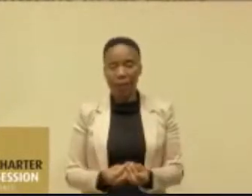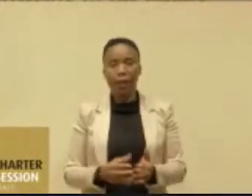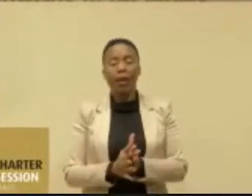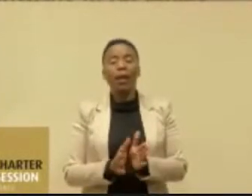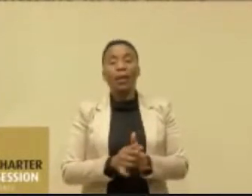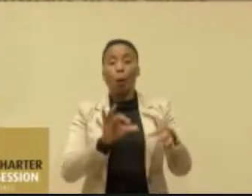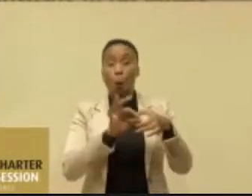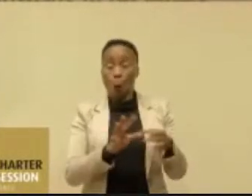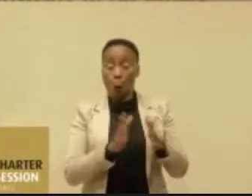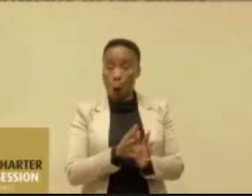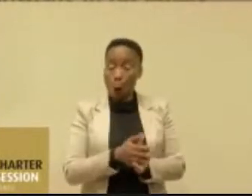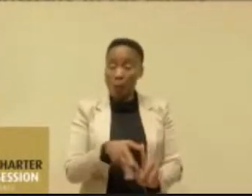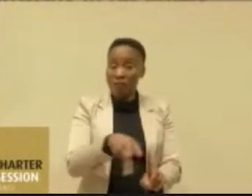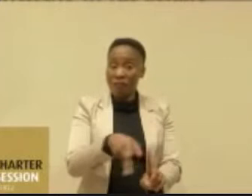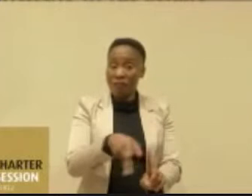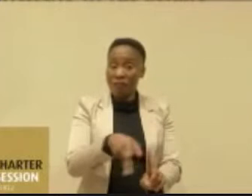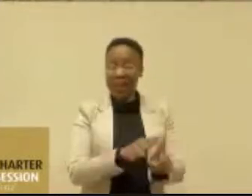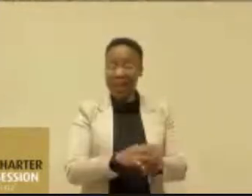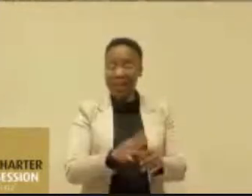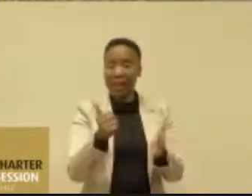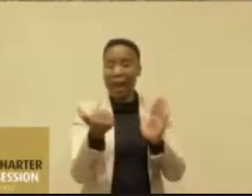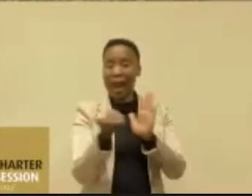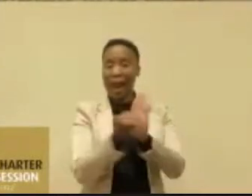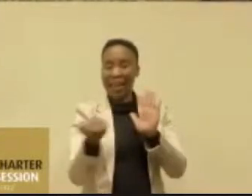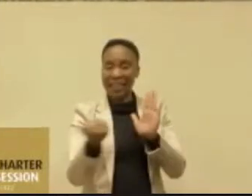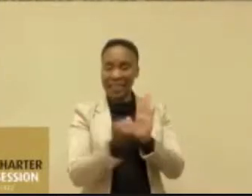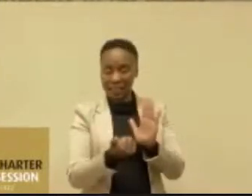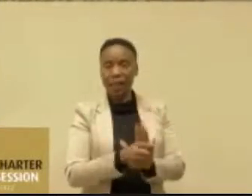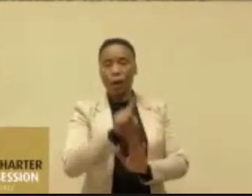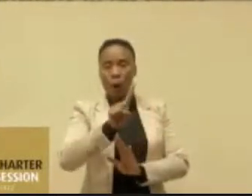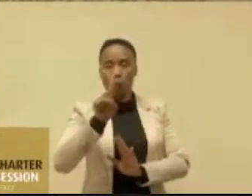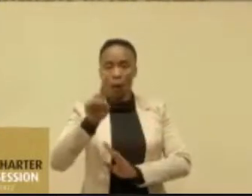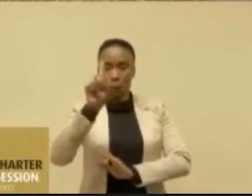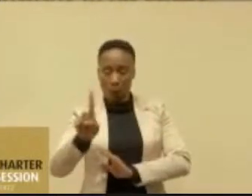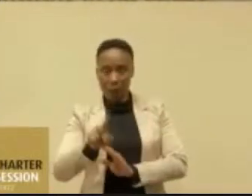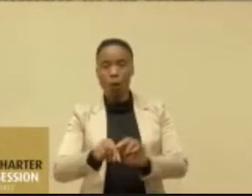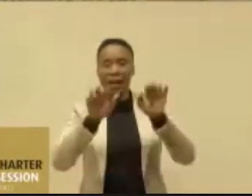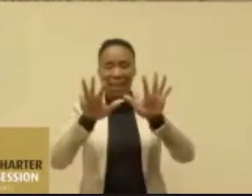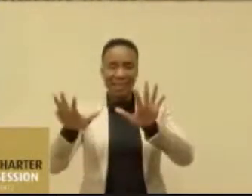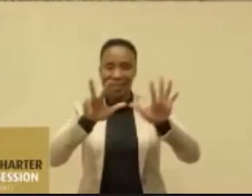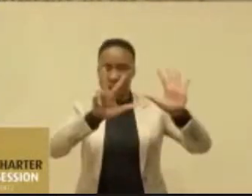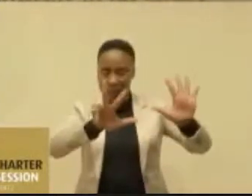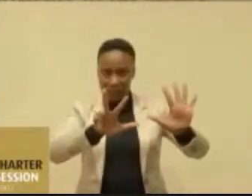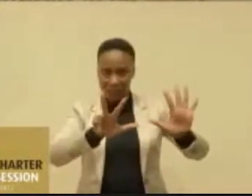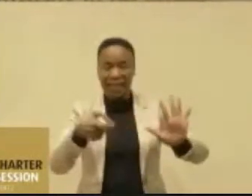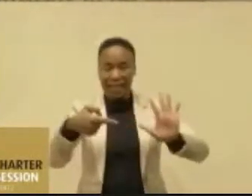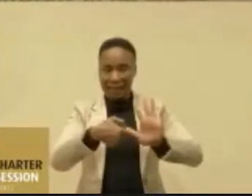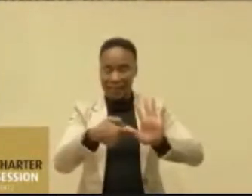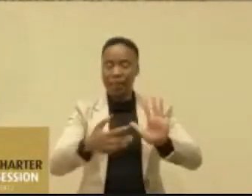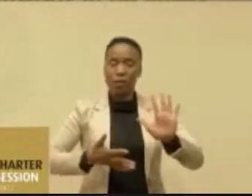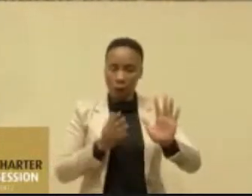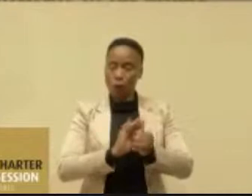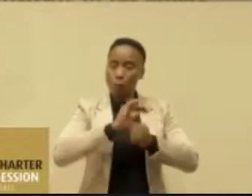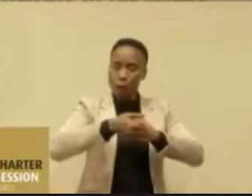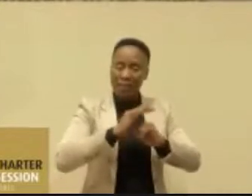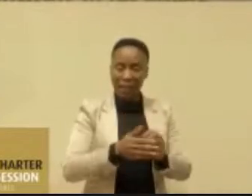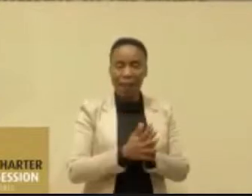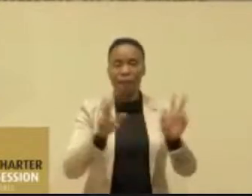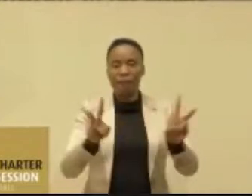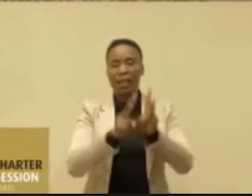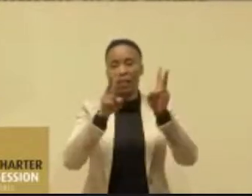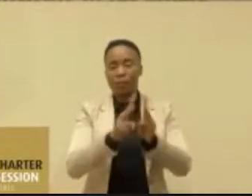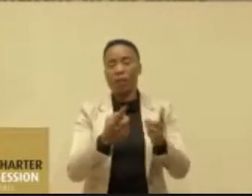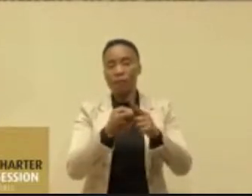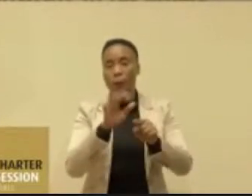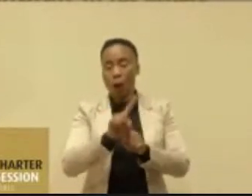act 111 of 1998 which protects victims from